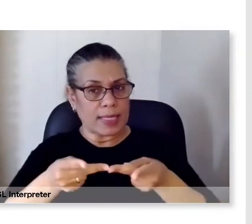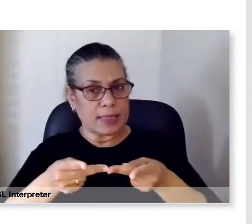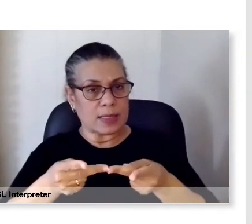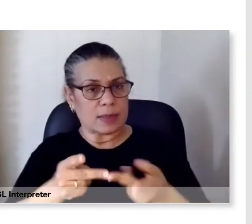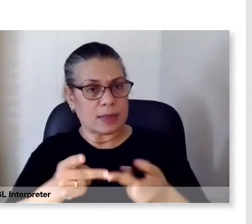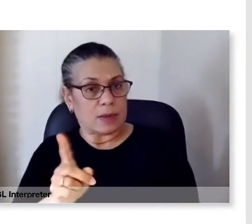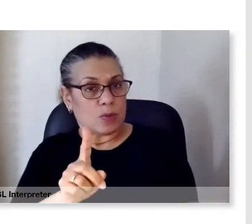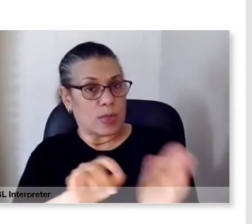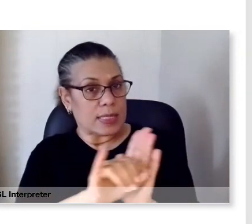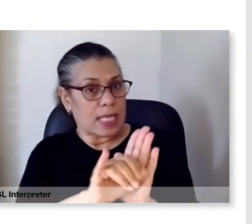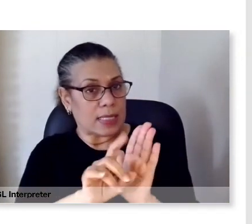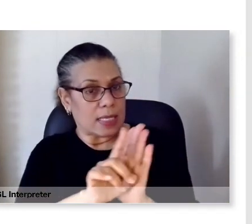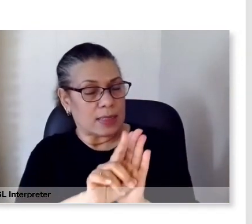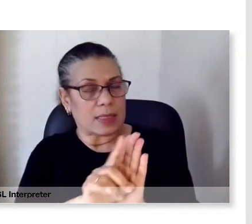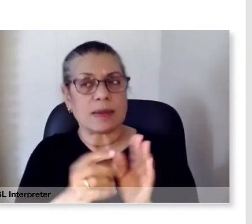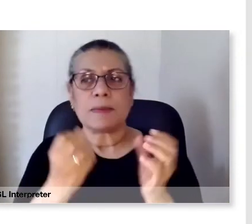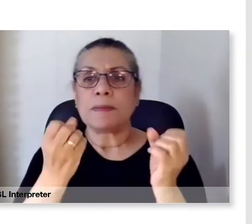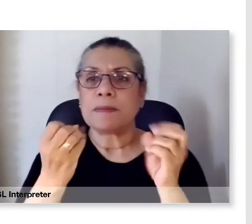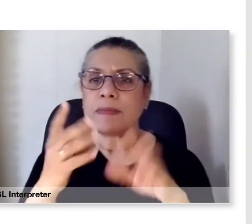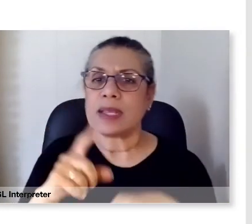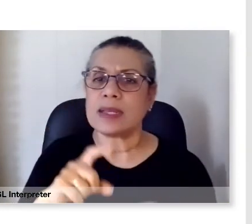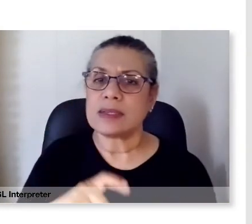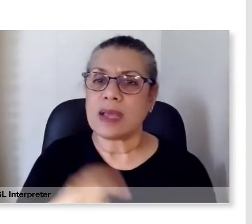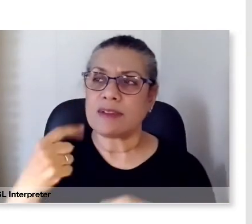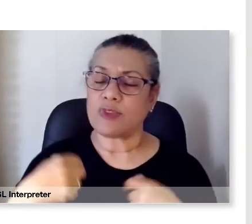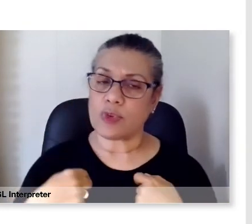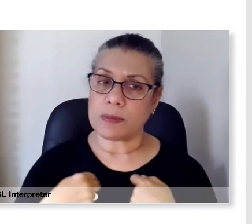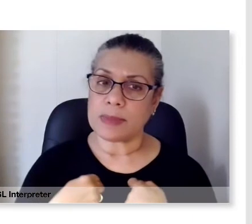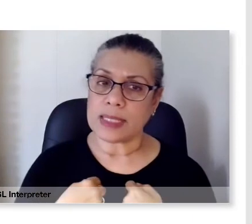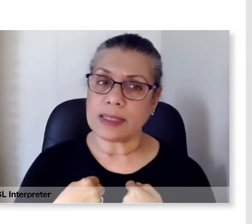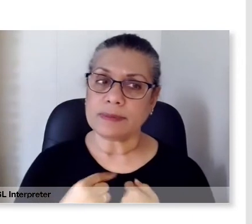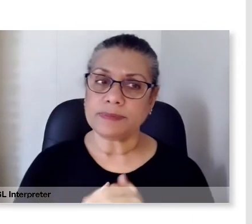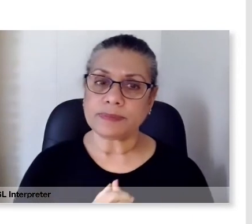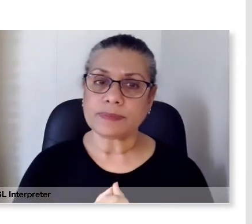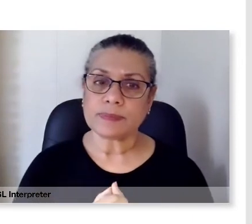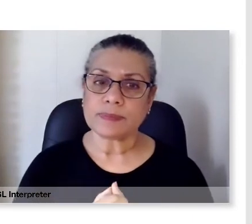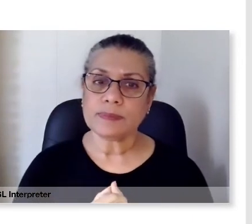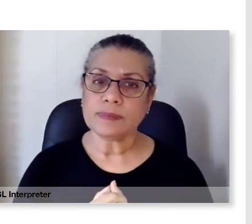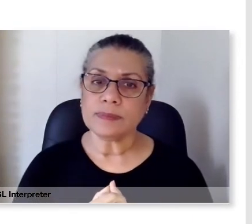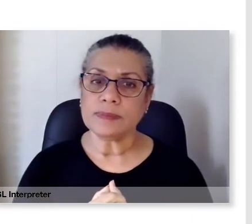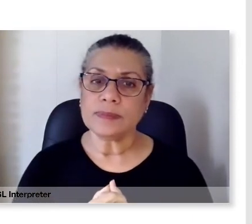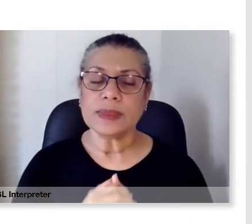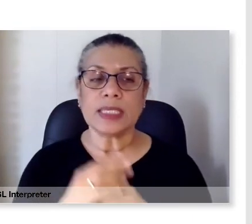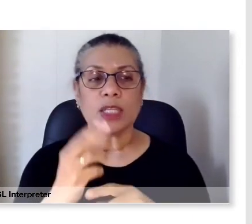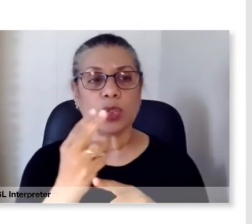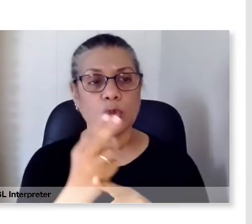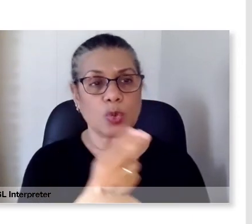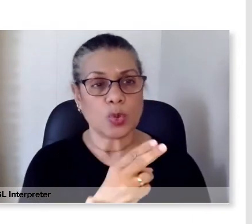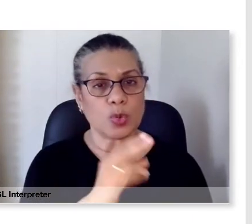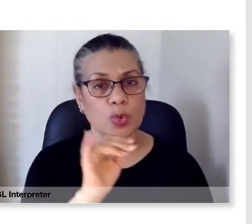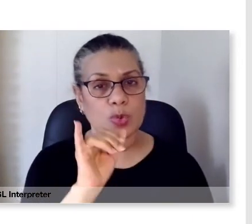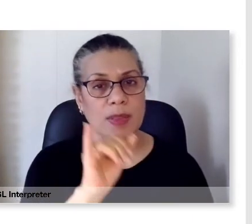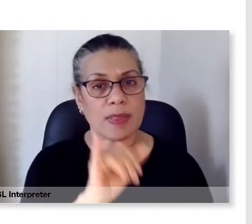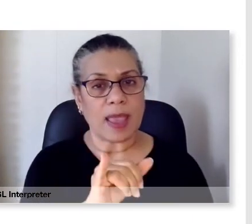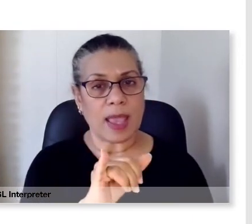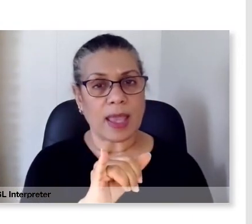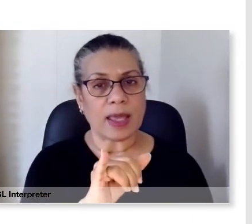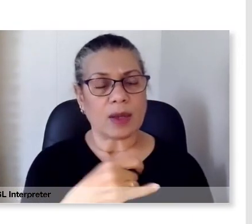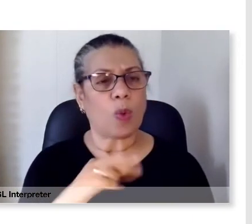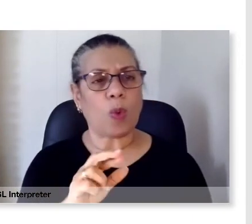I think a lot of times for me is to sort of either use them or kind of question